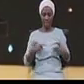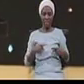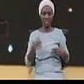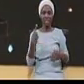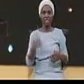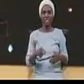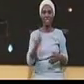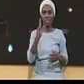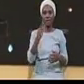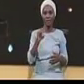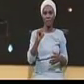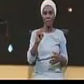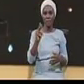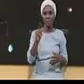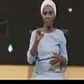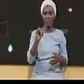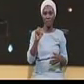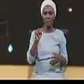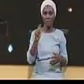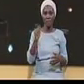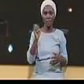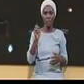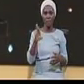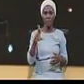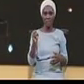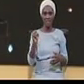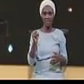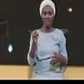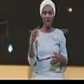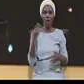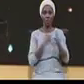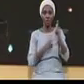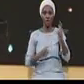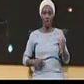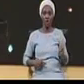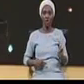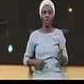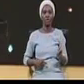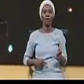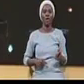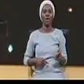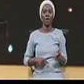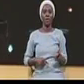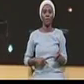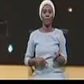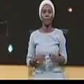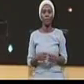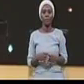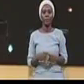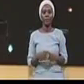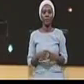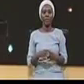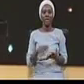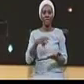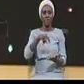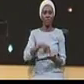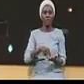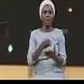Lord weep between the porch and the altar. He's talking about